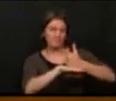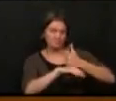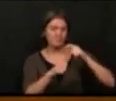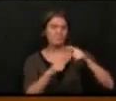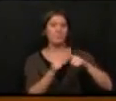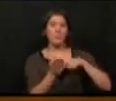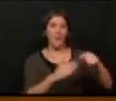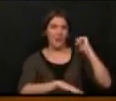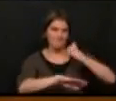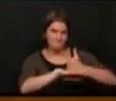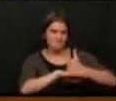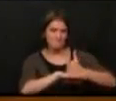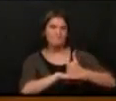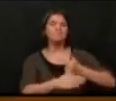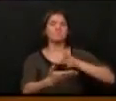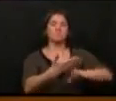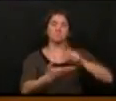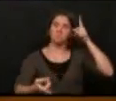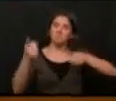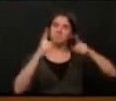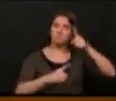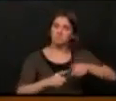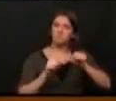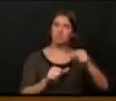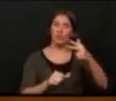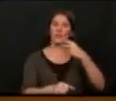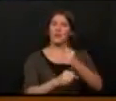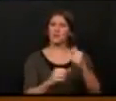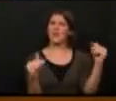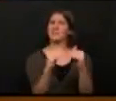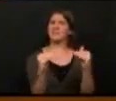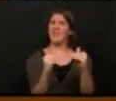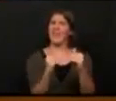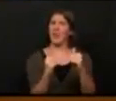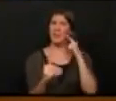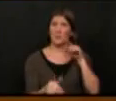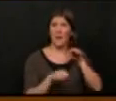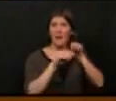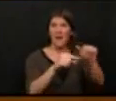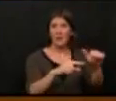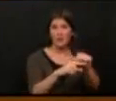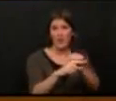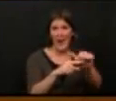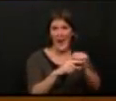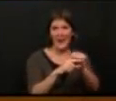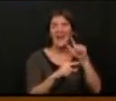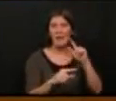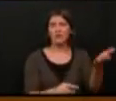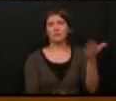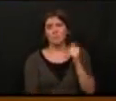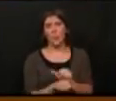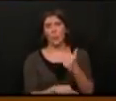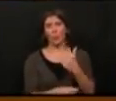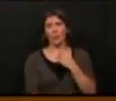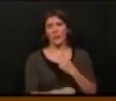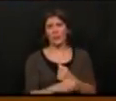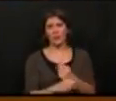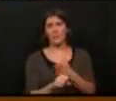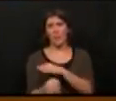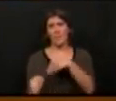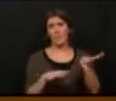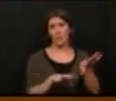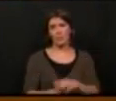everything that we put into them. We think that's a fair and equitable trade-off, that they at least do 3 years on a department before they move